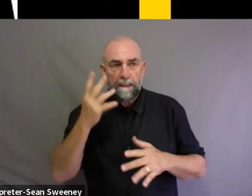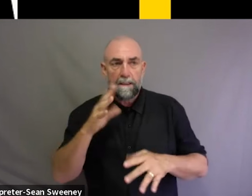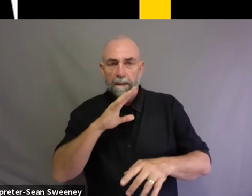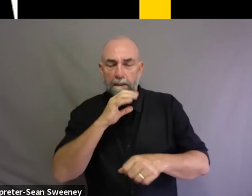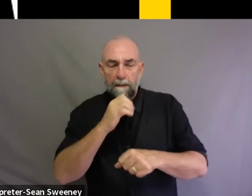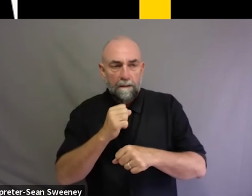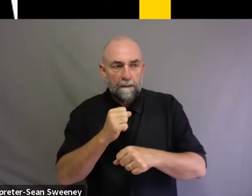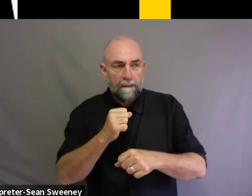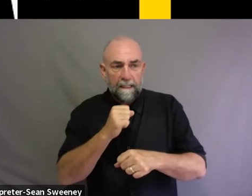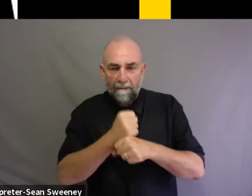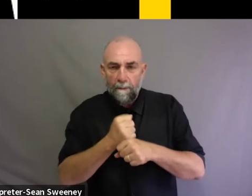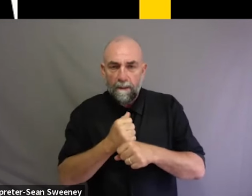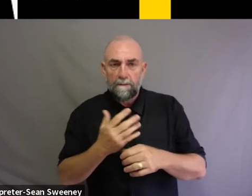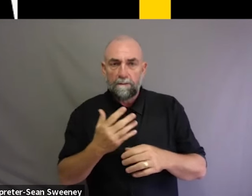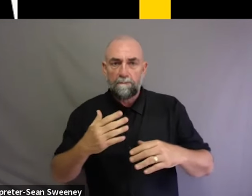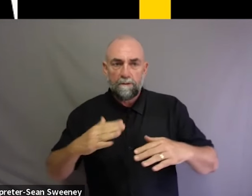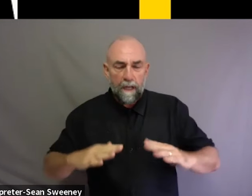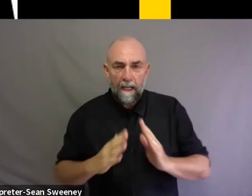avoided.